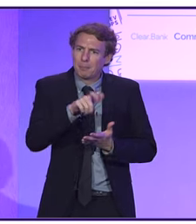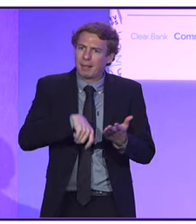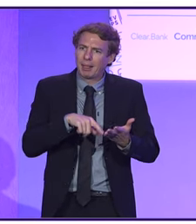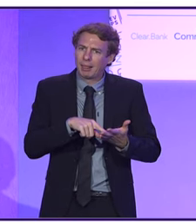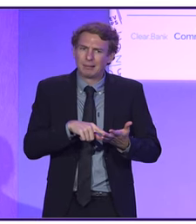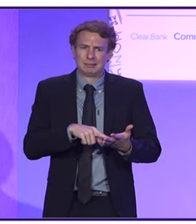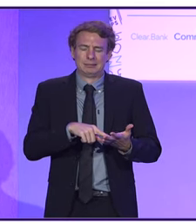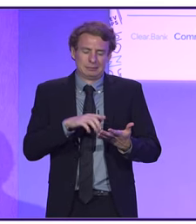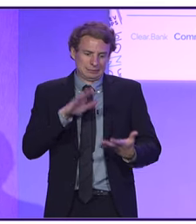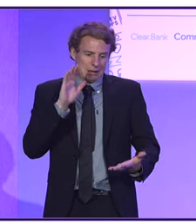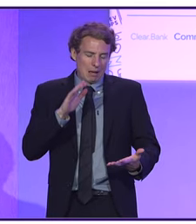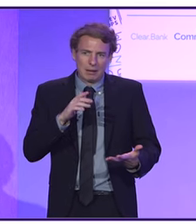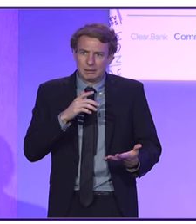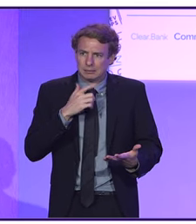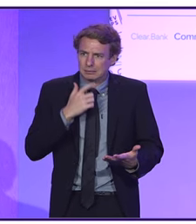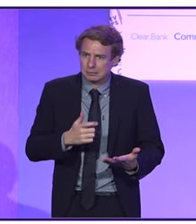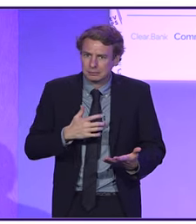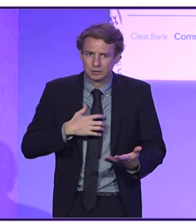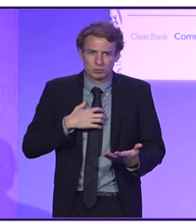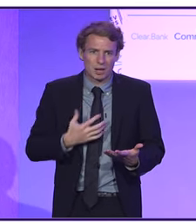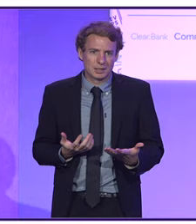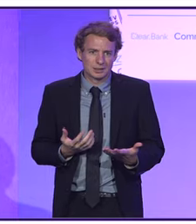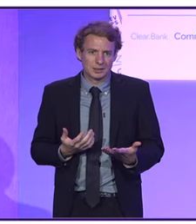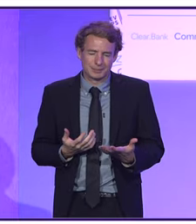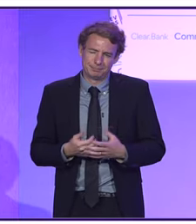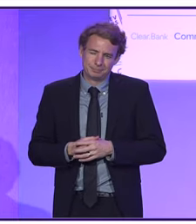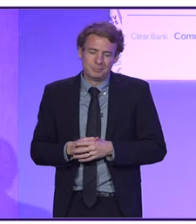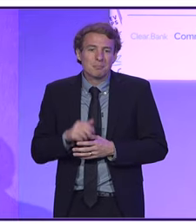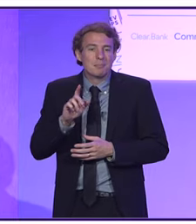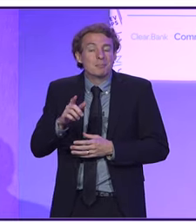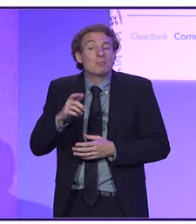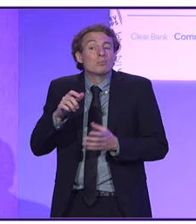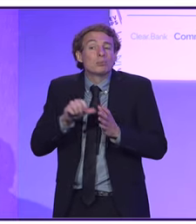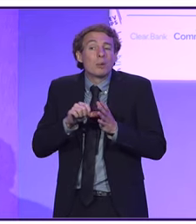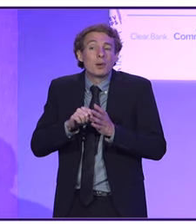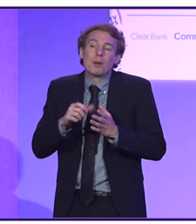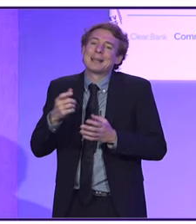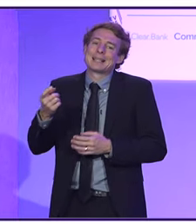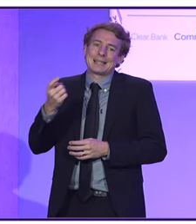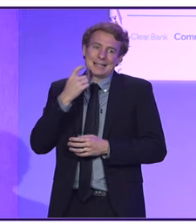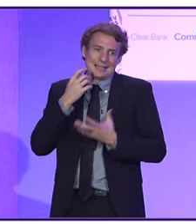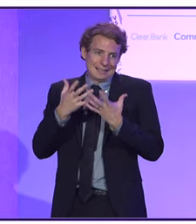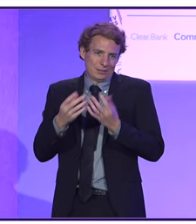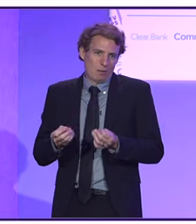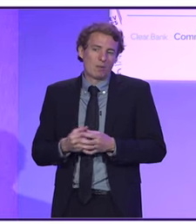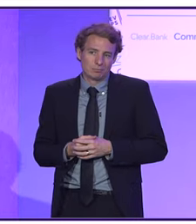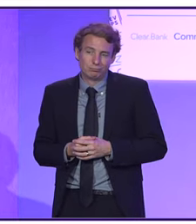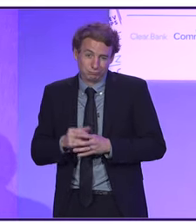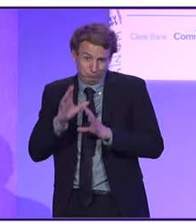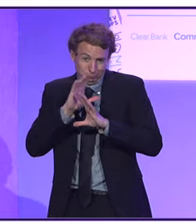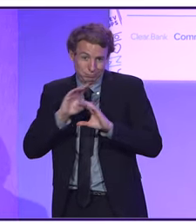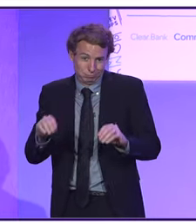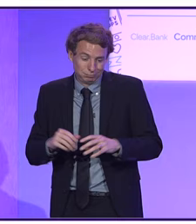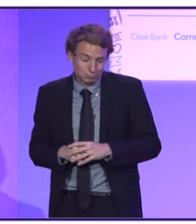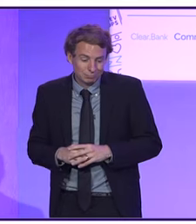really, really tricky problem to solve. So I'm going to get, this is just like a sort of a background, a kind of overview of the lay of the land, but